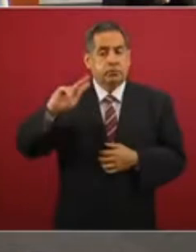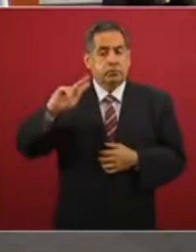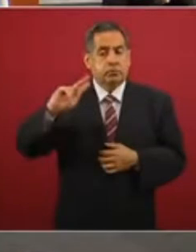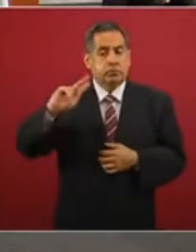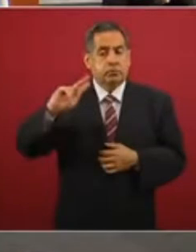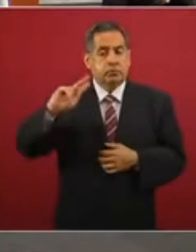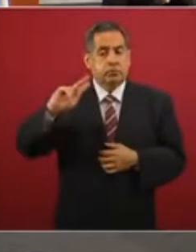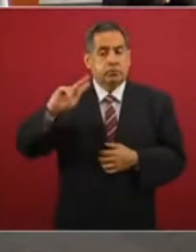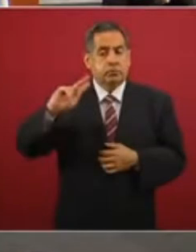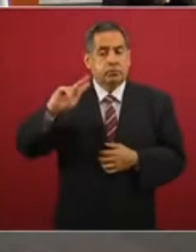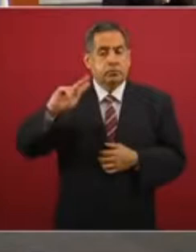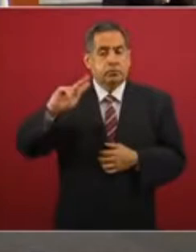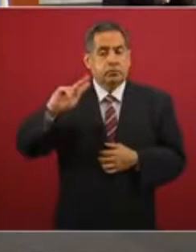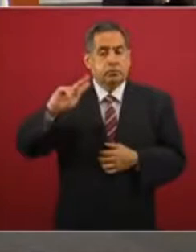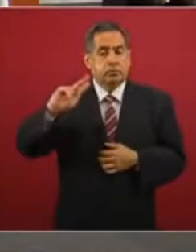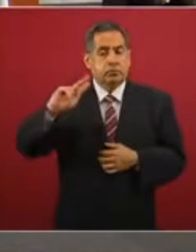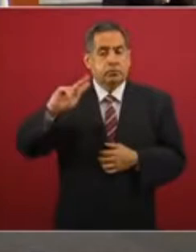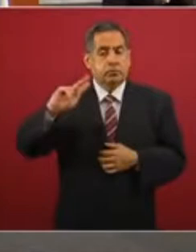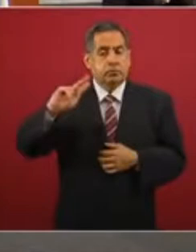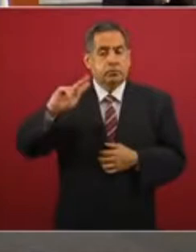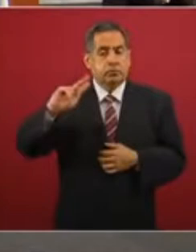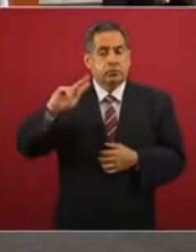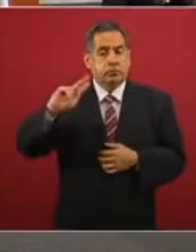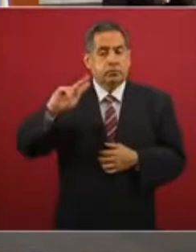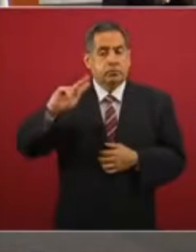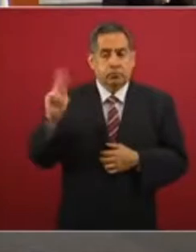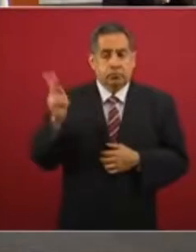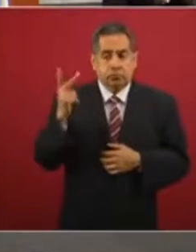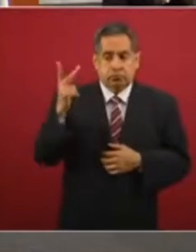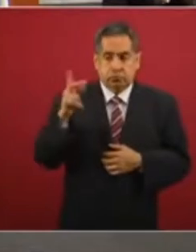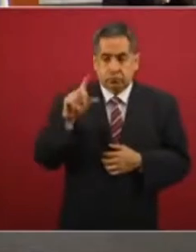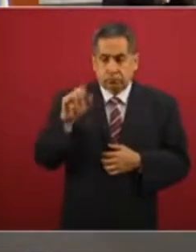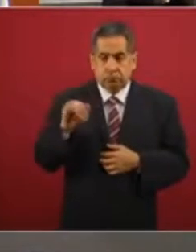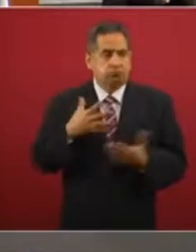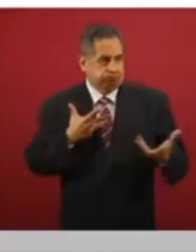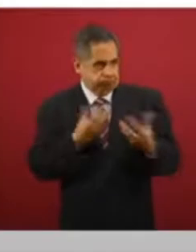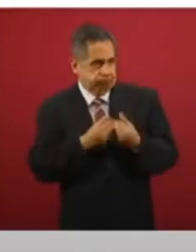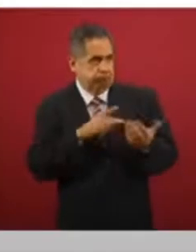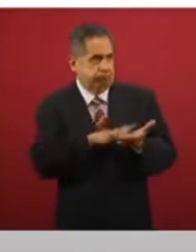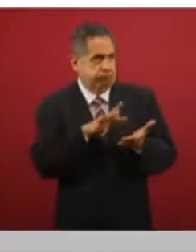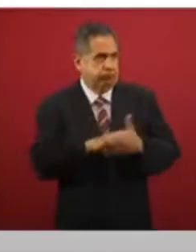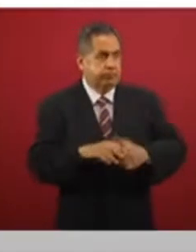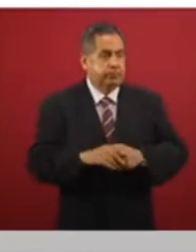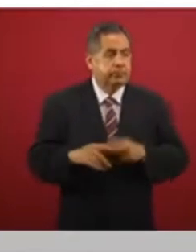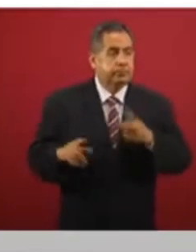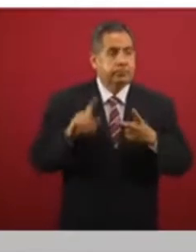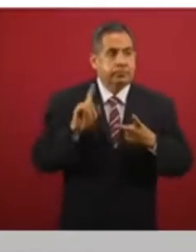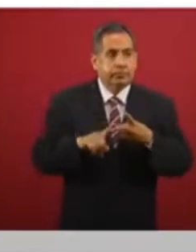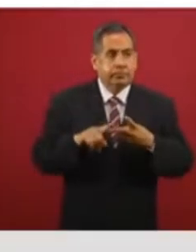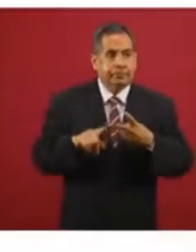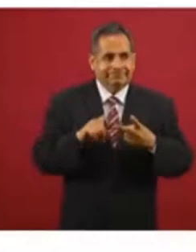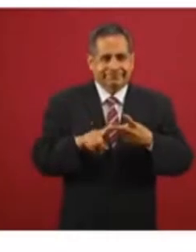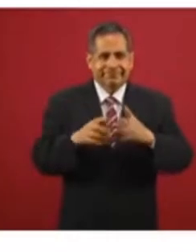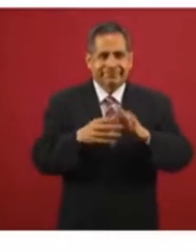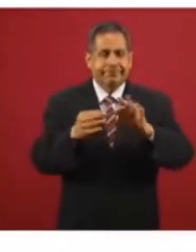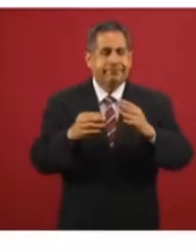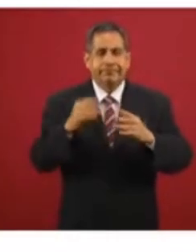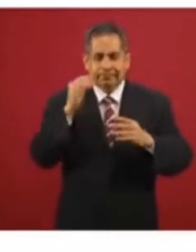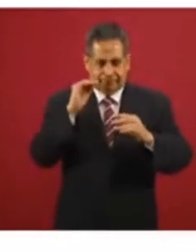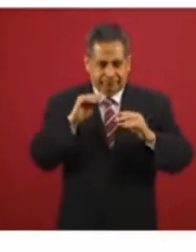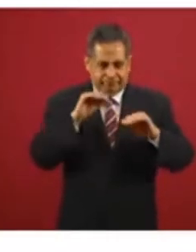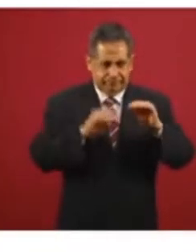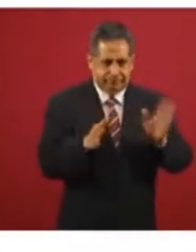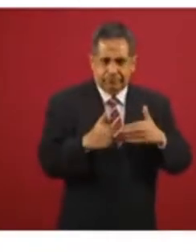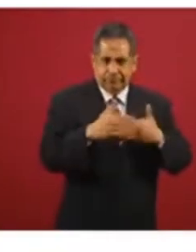it's National Polytechnic, I guess, in Mexico. El desarrollo de un kit para